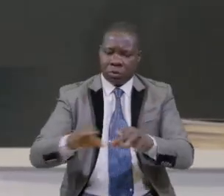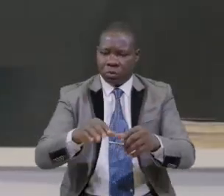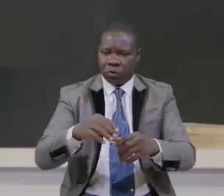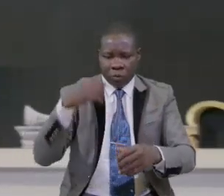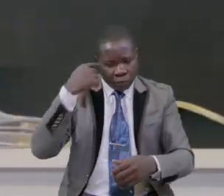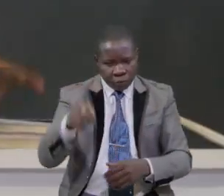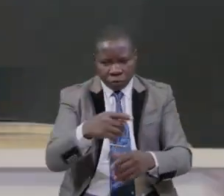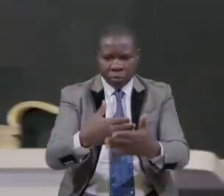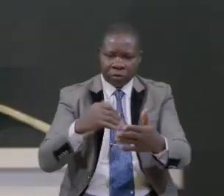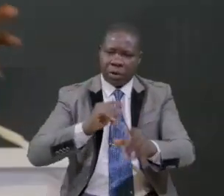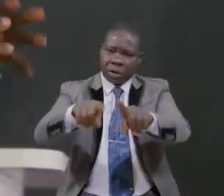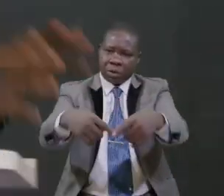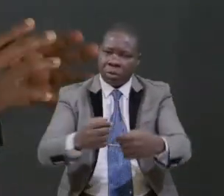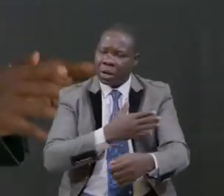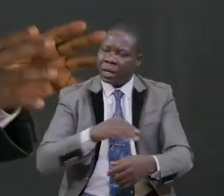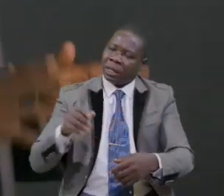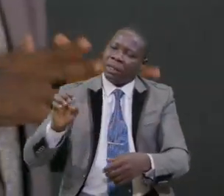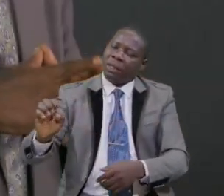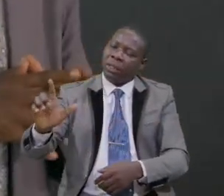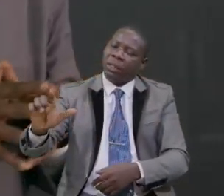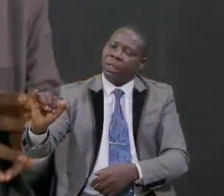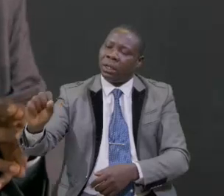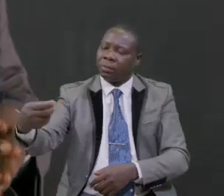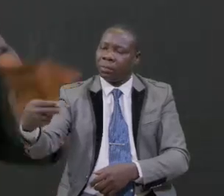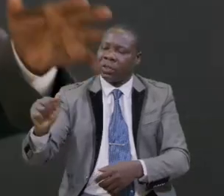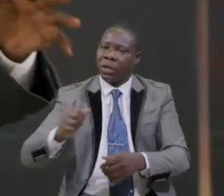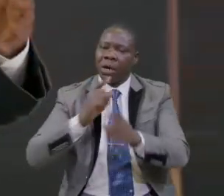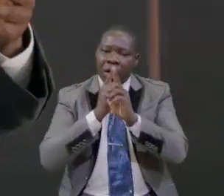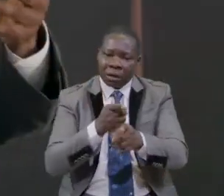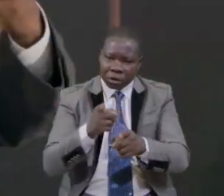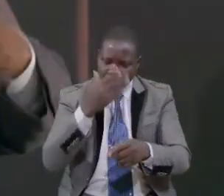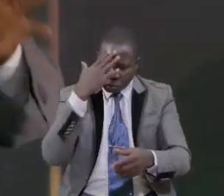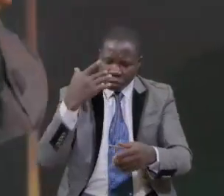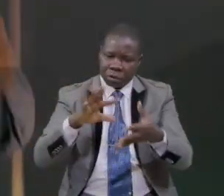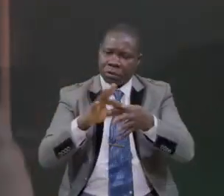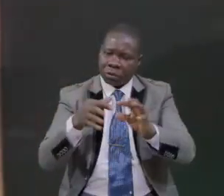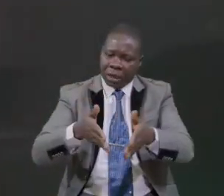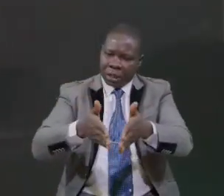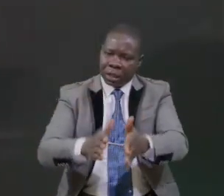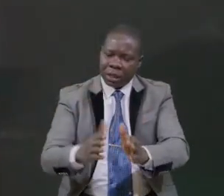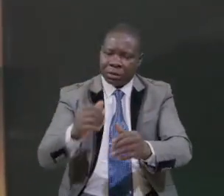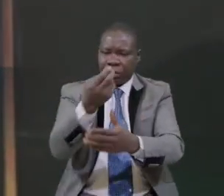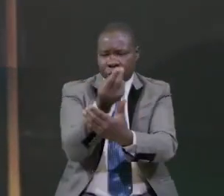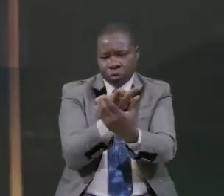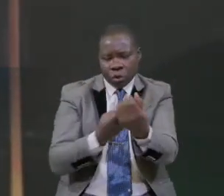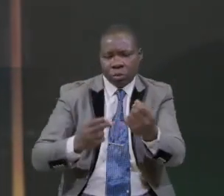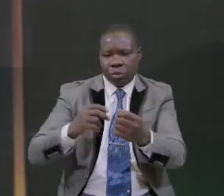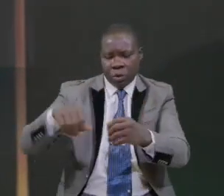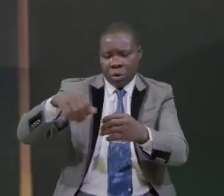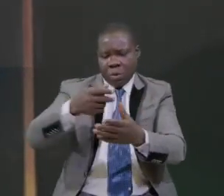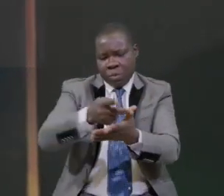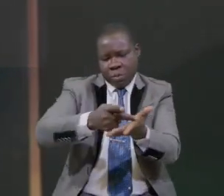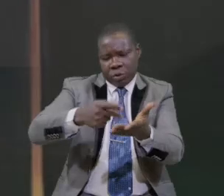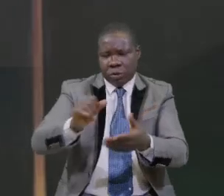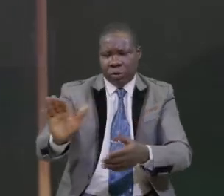know the story, let a double portion of your anointing come